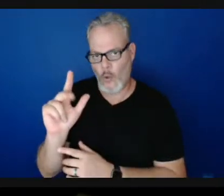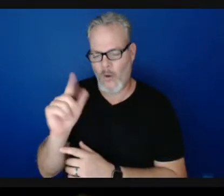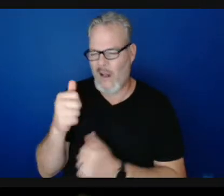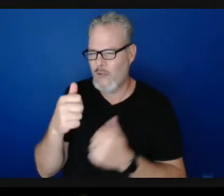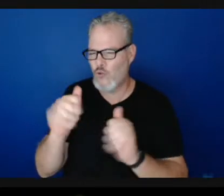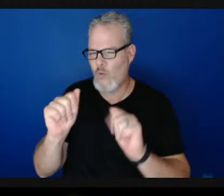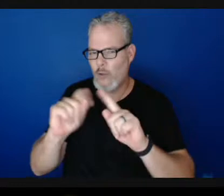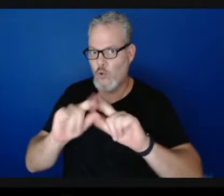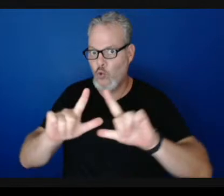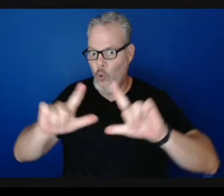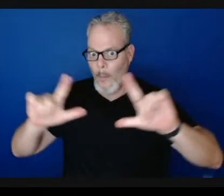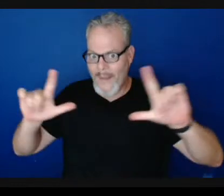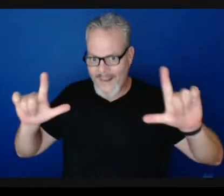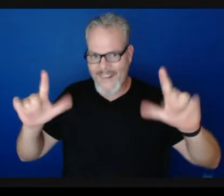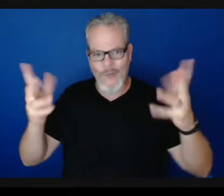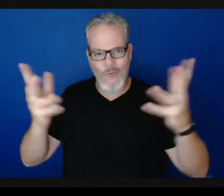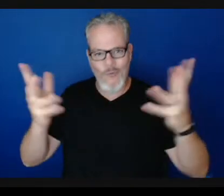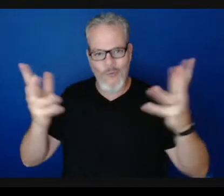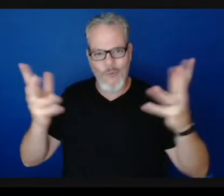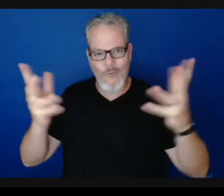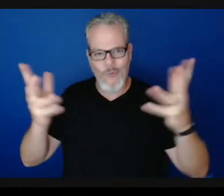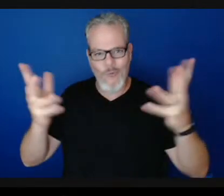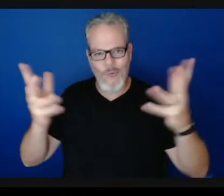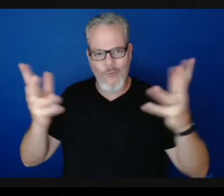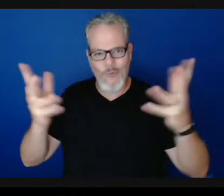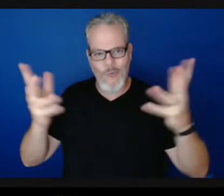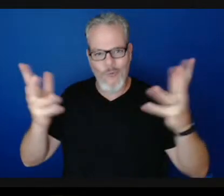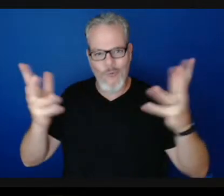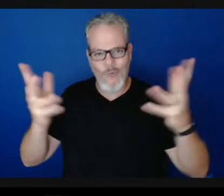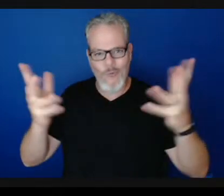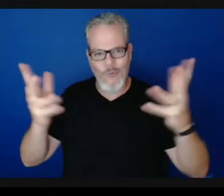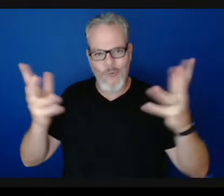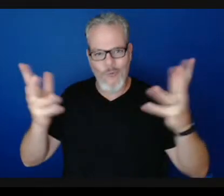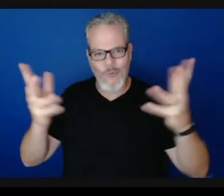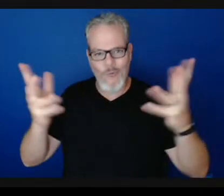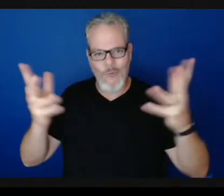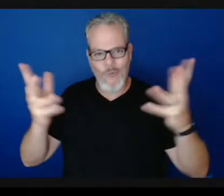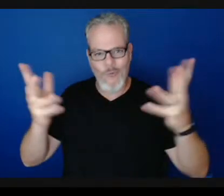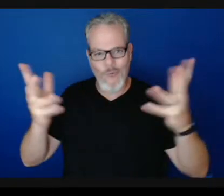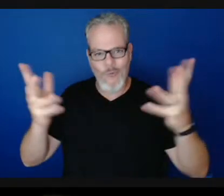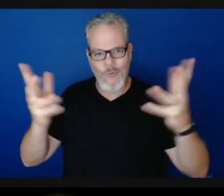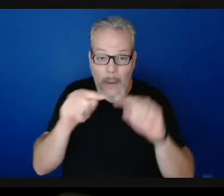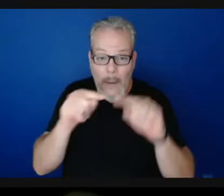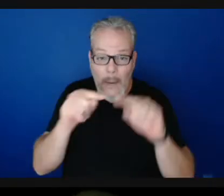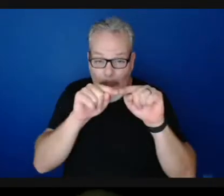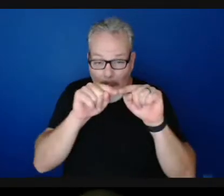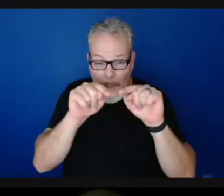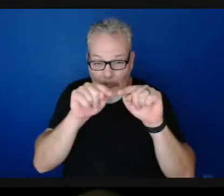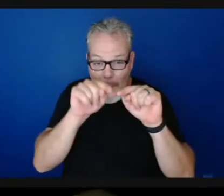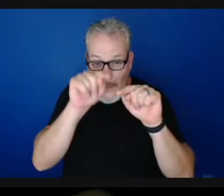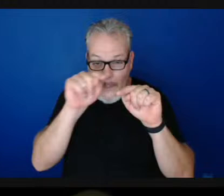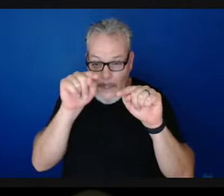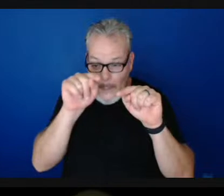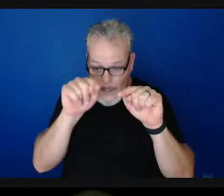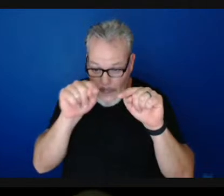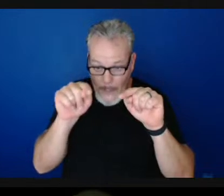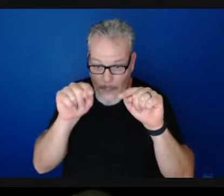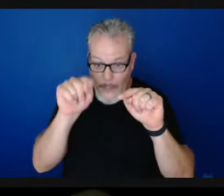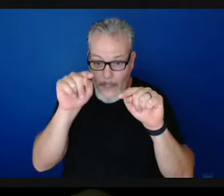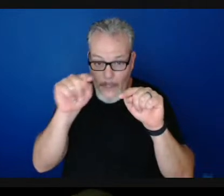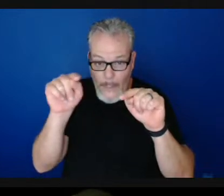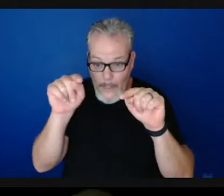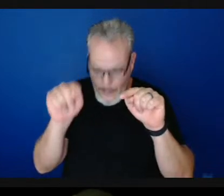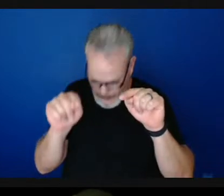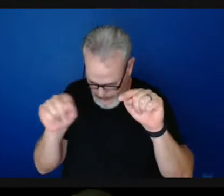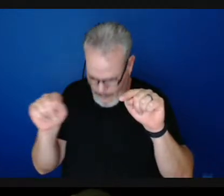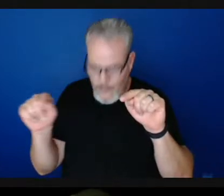we have here today, you see there was a surge of lava that made the crater a little bit deeper, and then we had drainback, so it went back